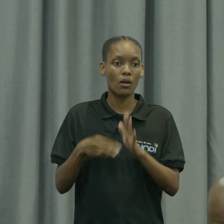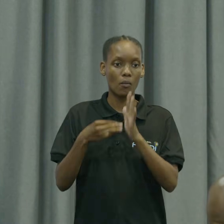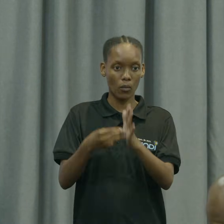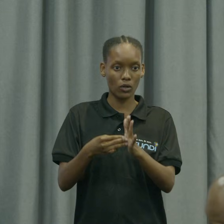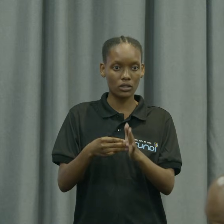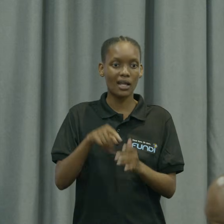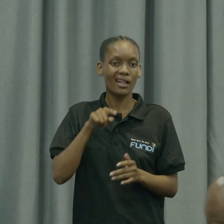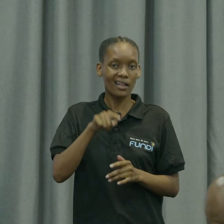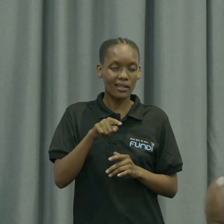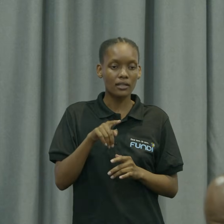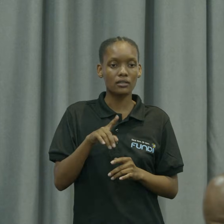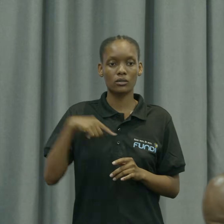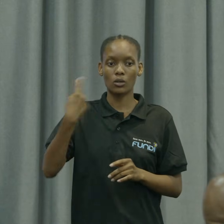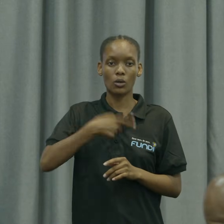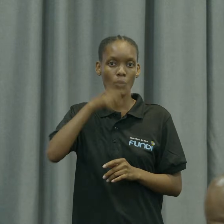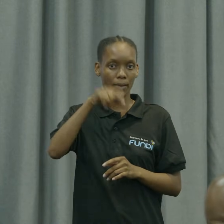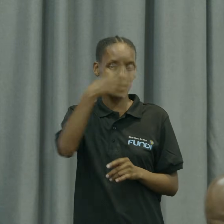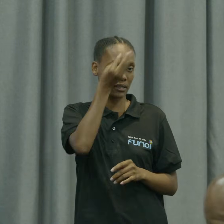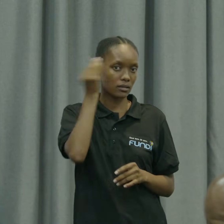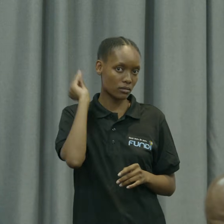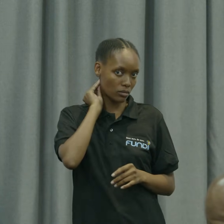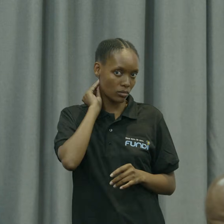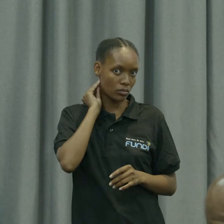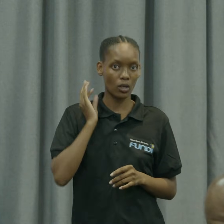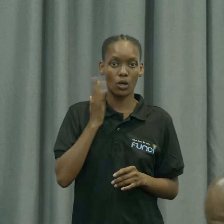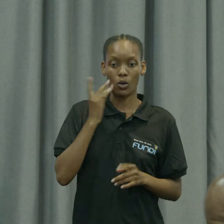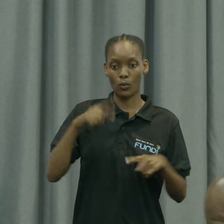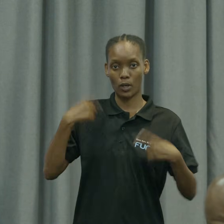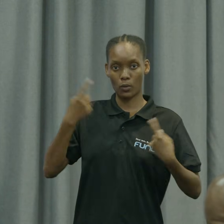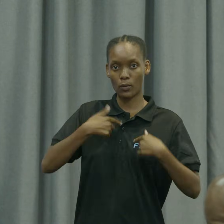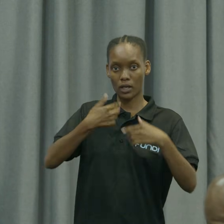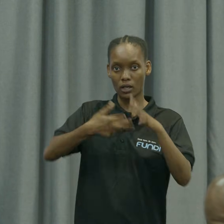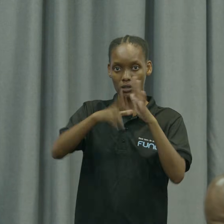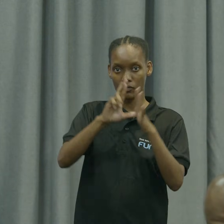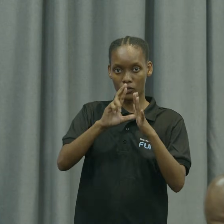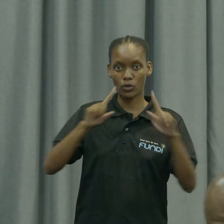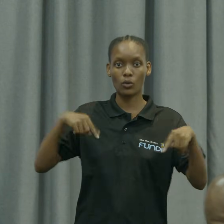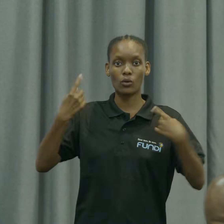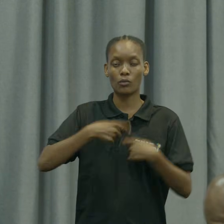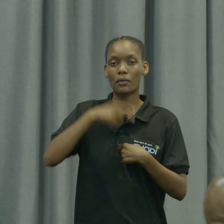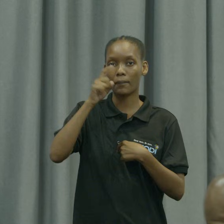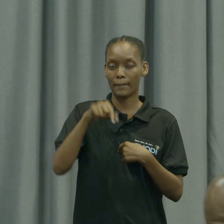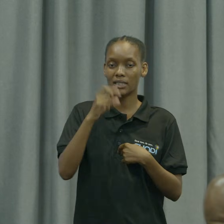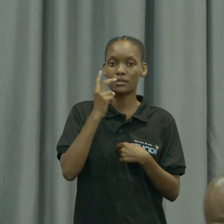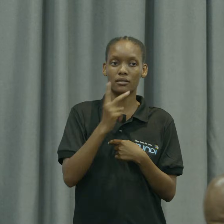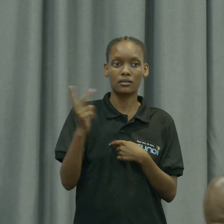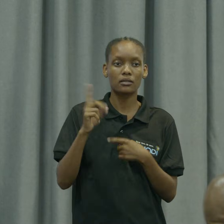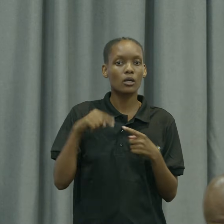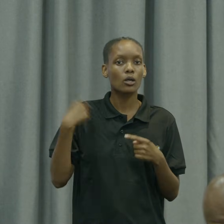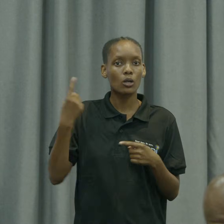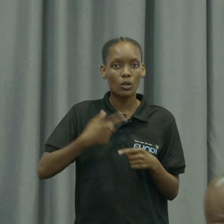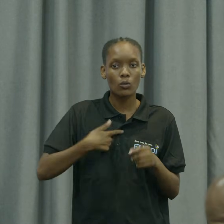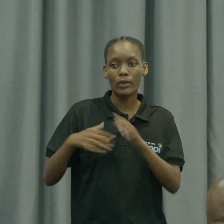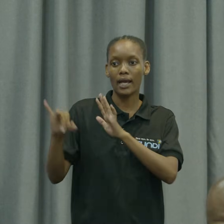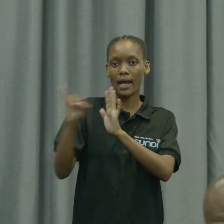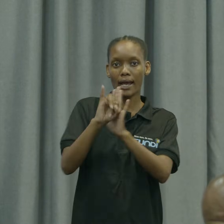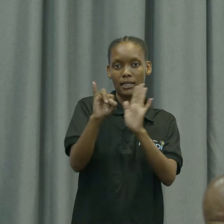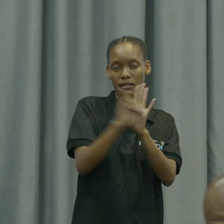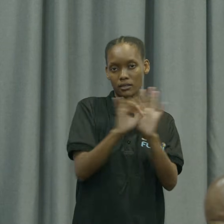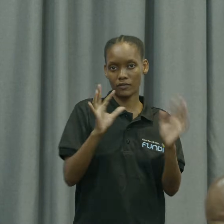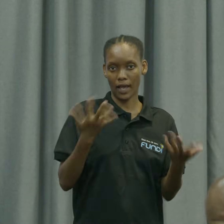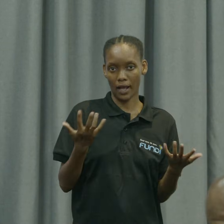we need to note that as we do the review, we need to see how we identify elements. I know